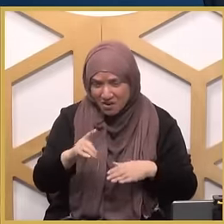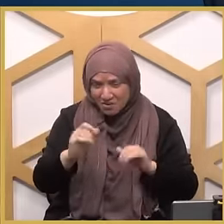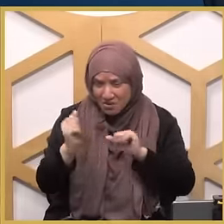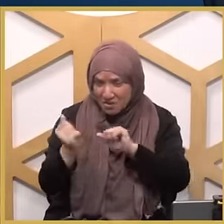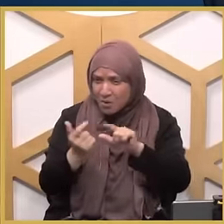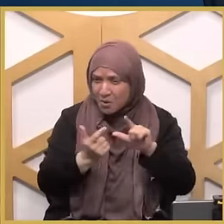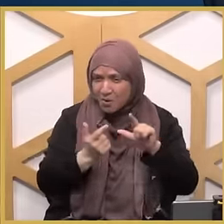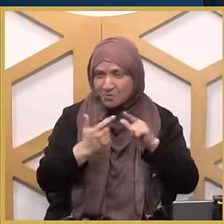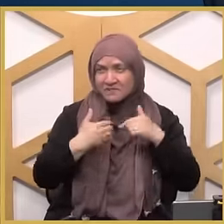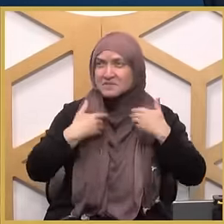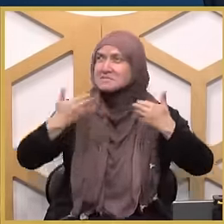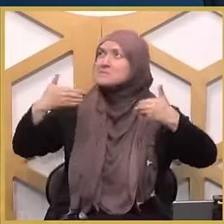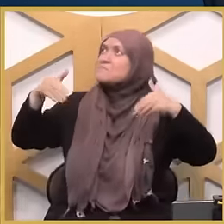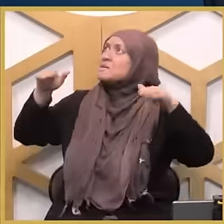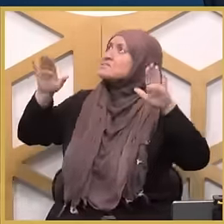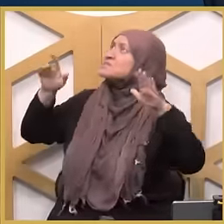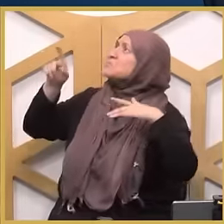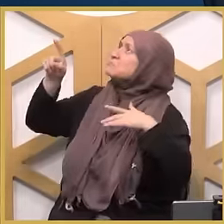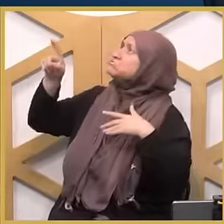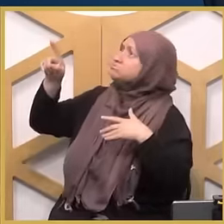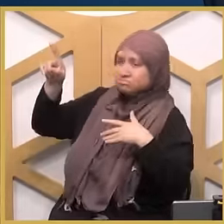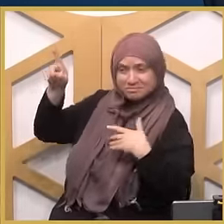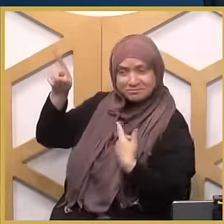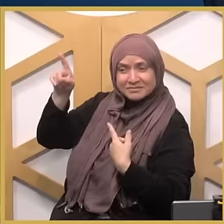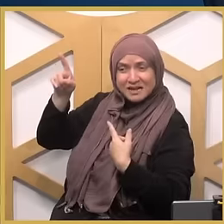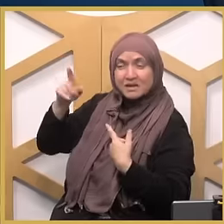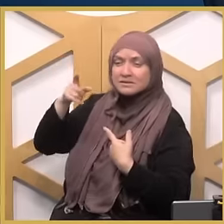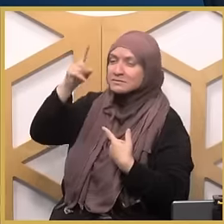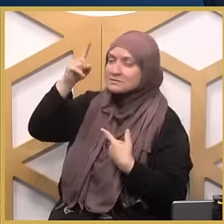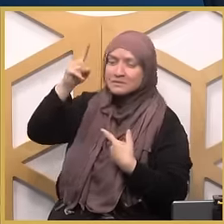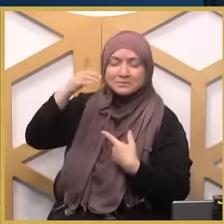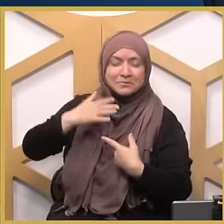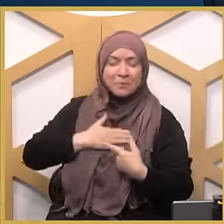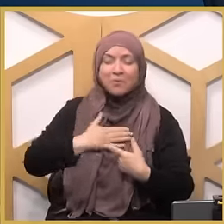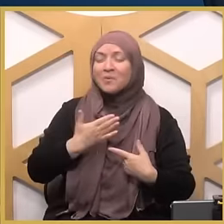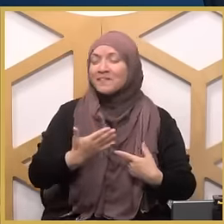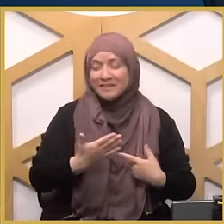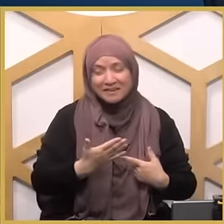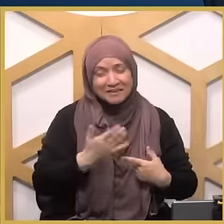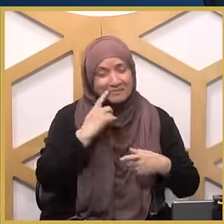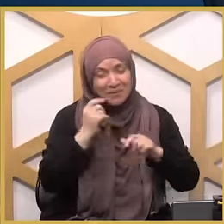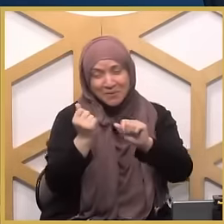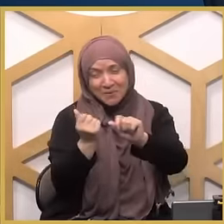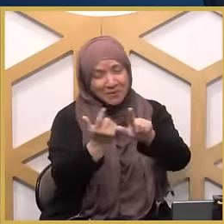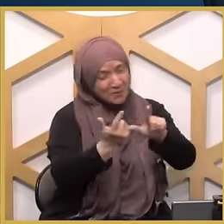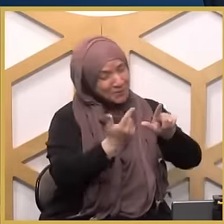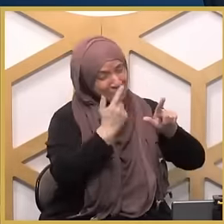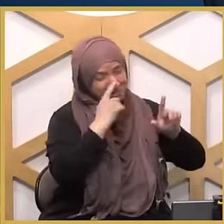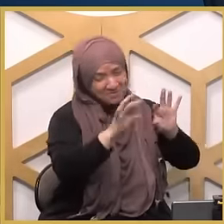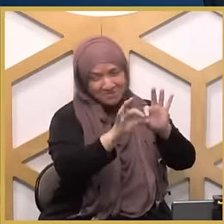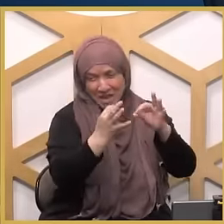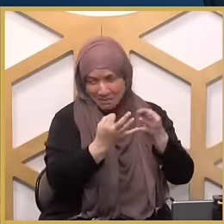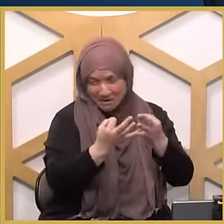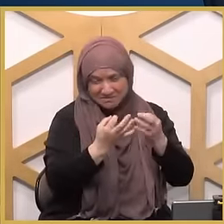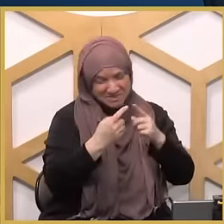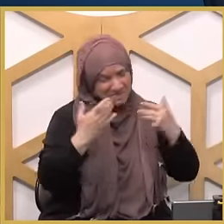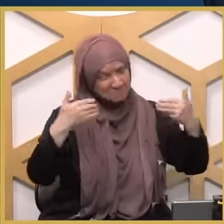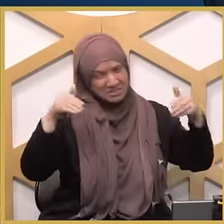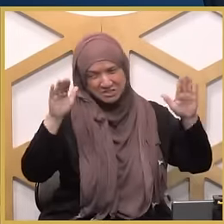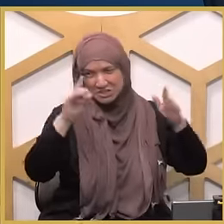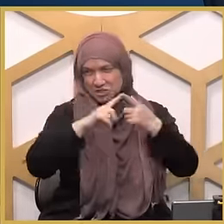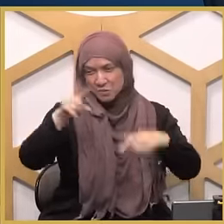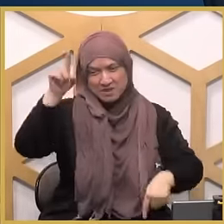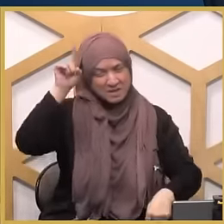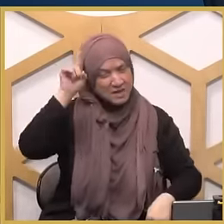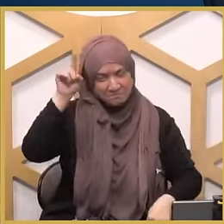who submit themselves to the will of Allah subhanahu wa ta'ala. And that's my advice to my dear brothers and sisters. The sooner, the faster you really